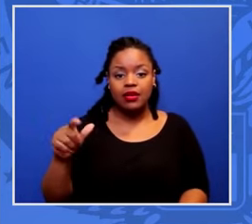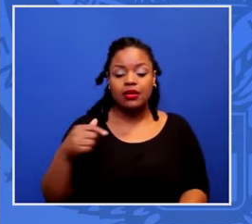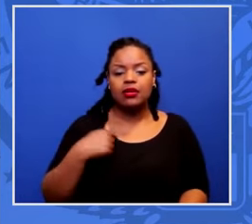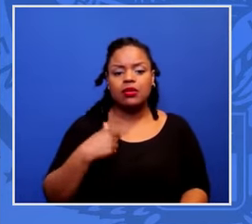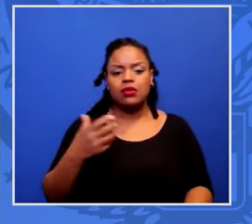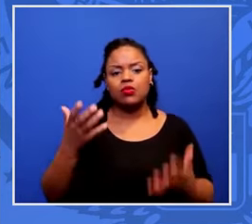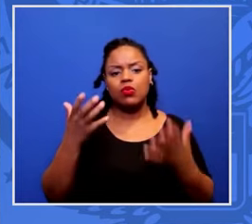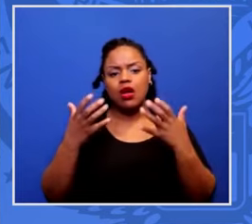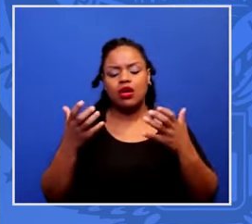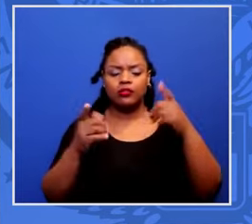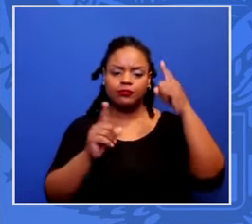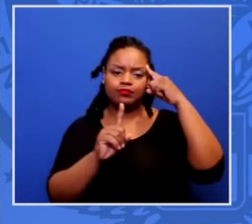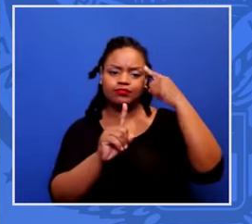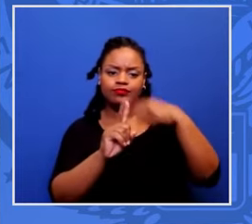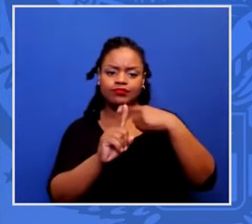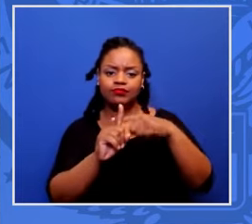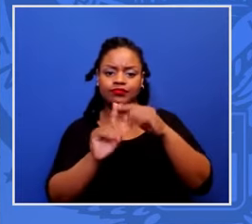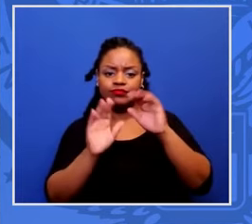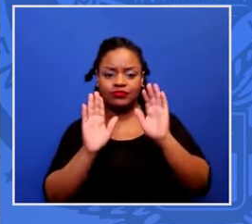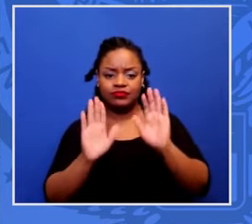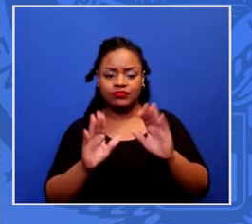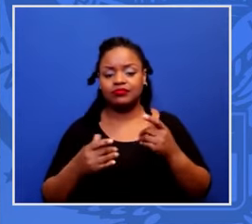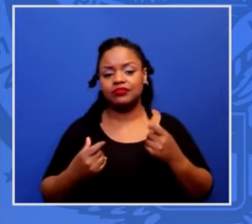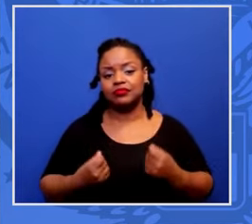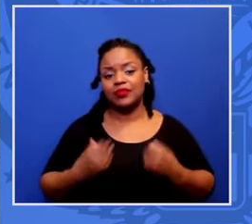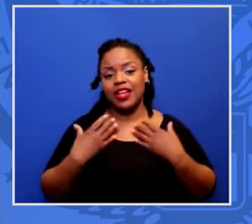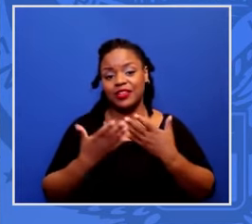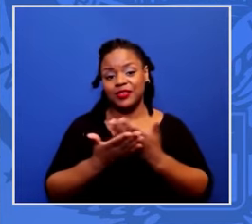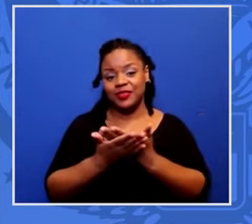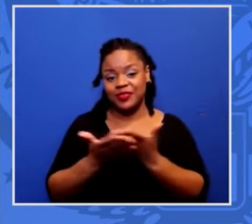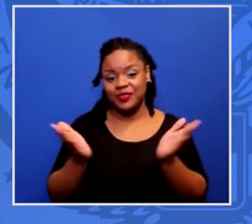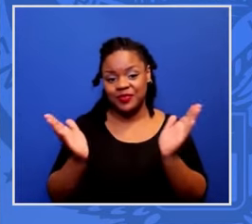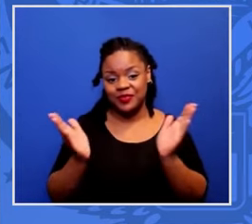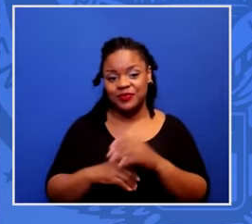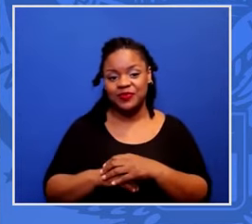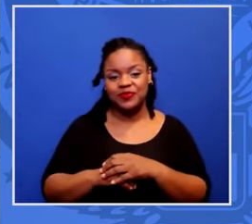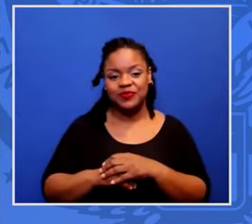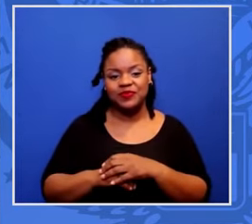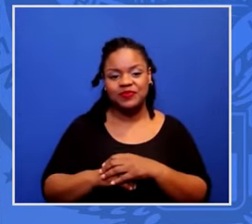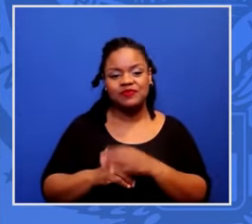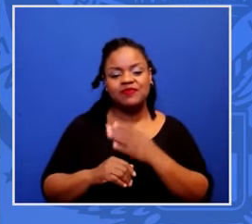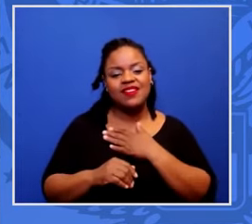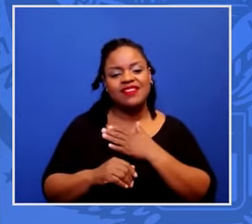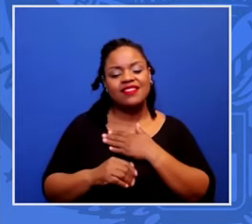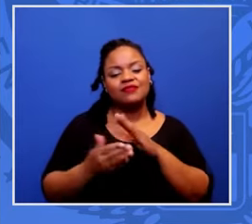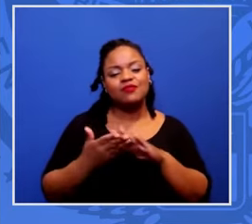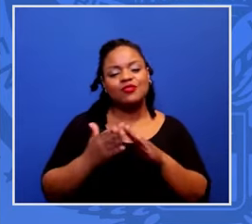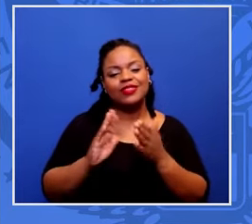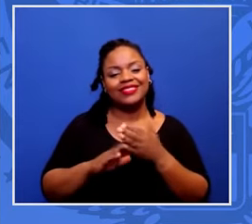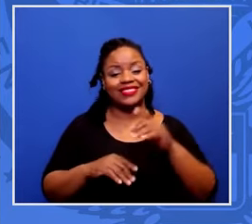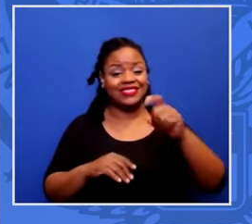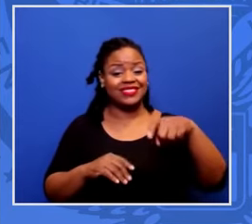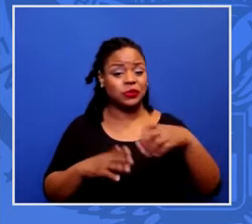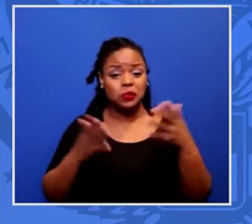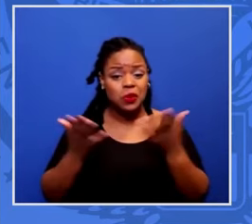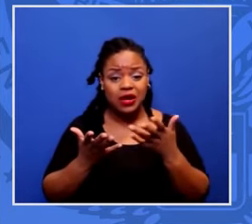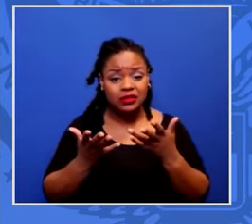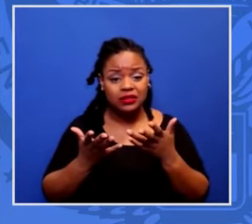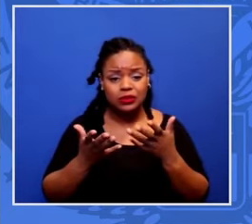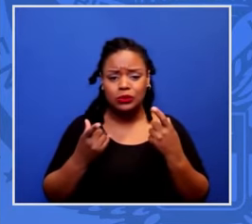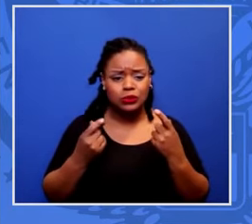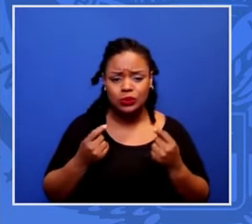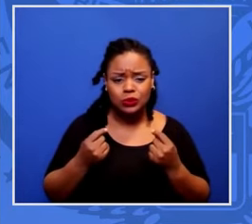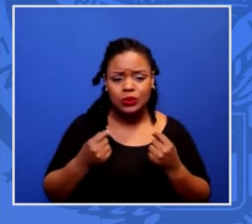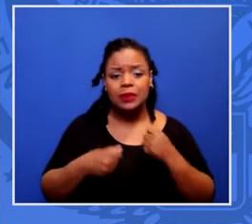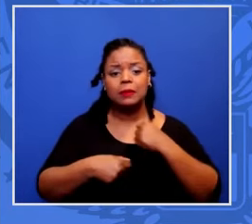many in need, I decided to make care packs to help elderly people in my community. And now I'm able to